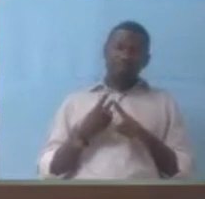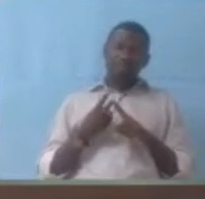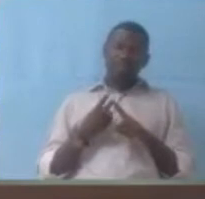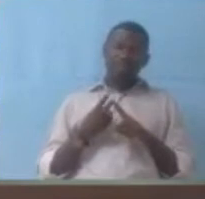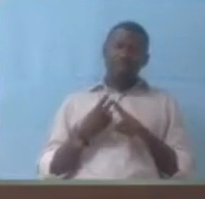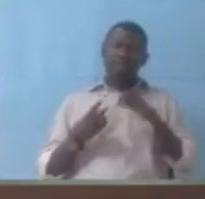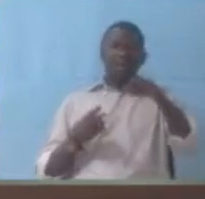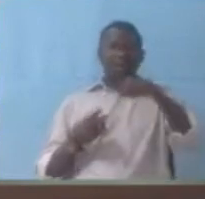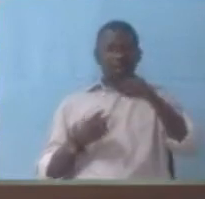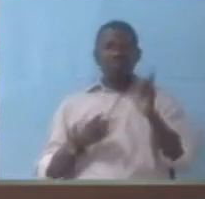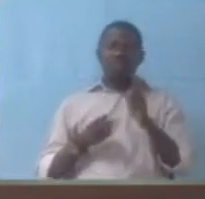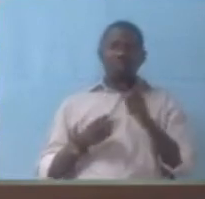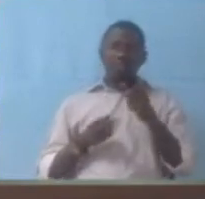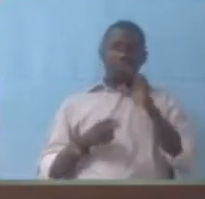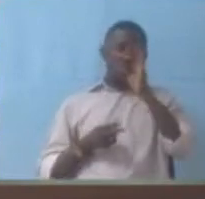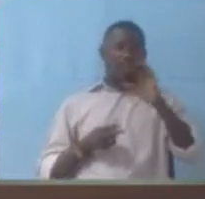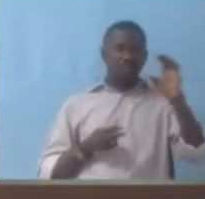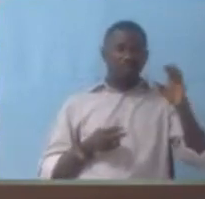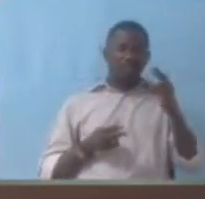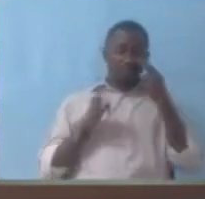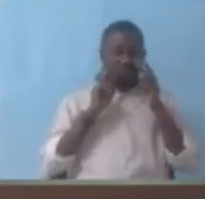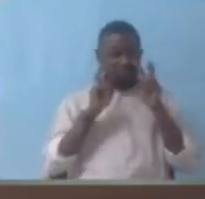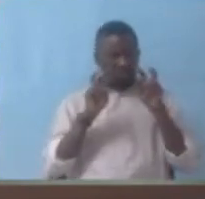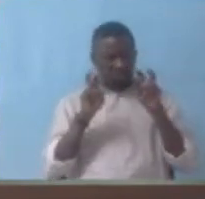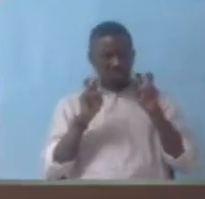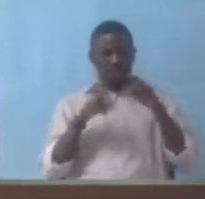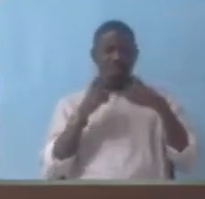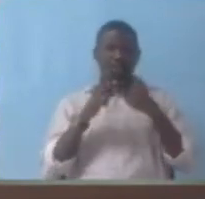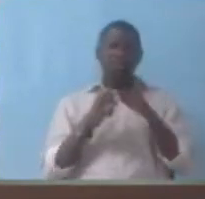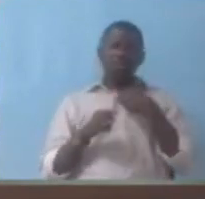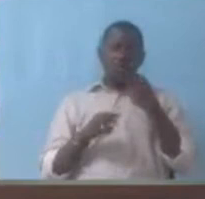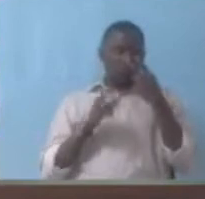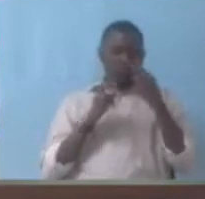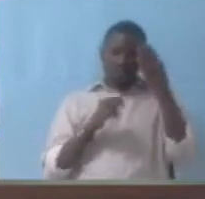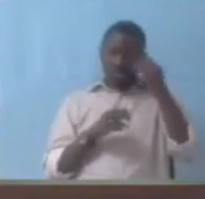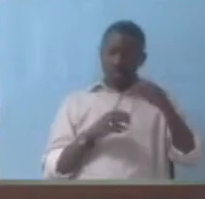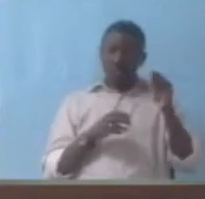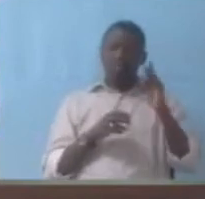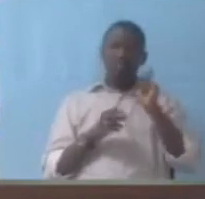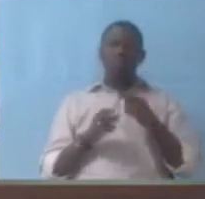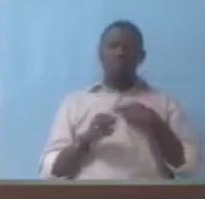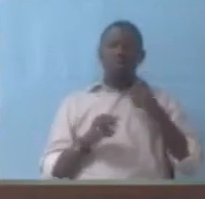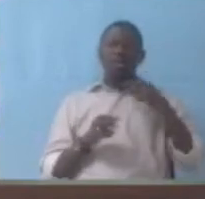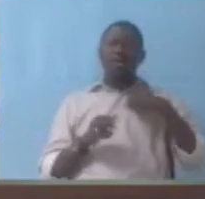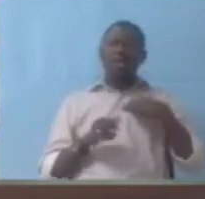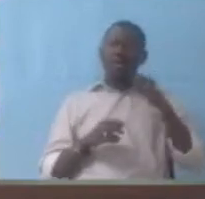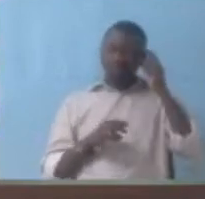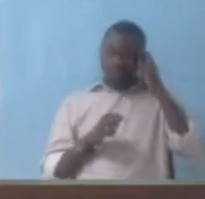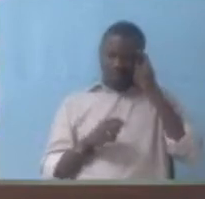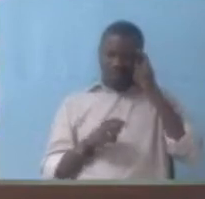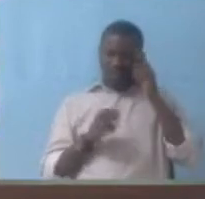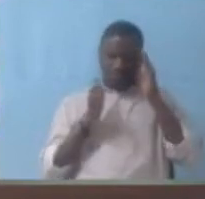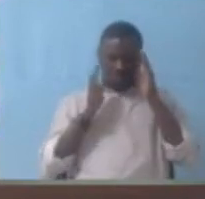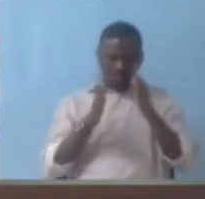this is what the TRRC is looking at, but it should not be looked at in isolation. So I'm quite concerned that the decrees are